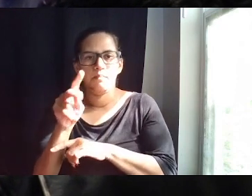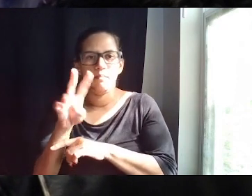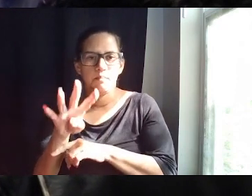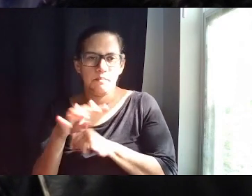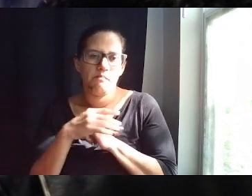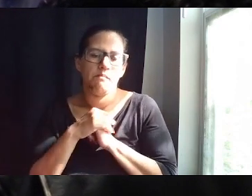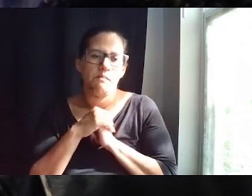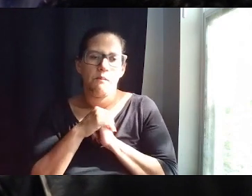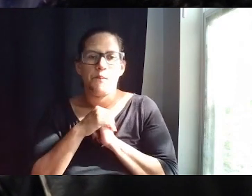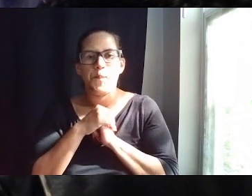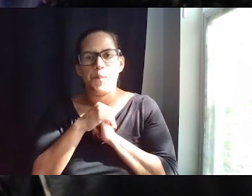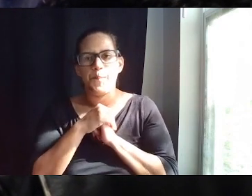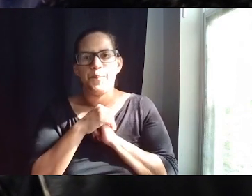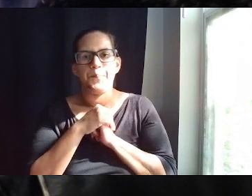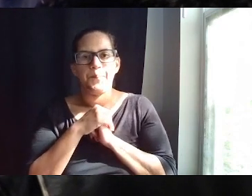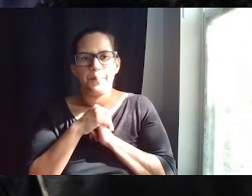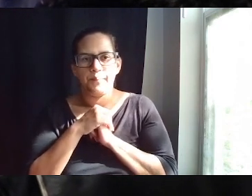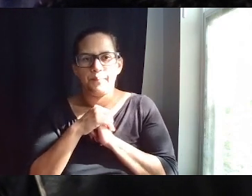2024. Blanca,